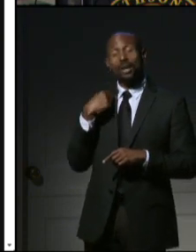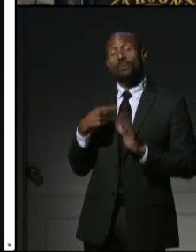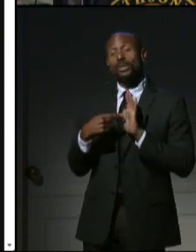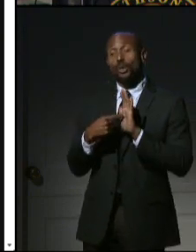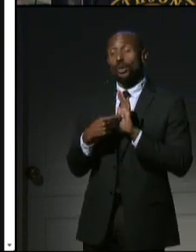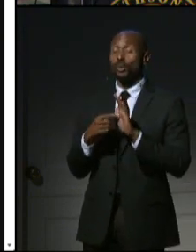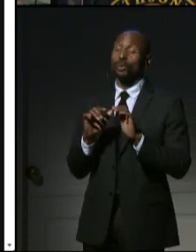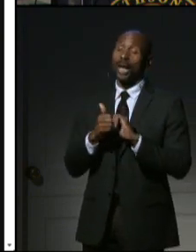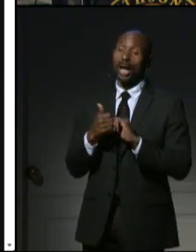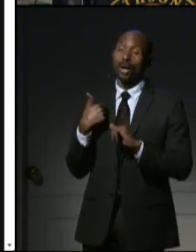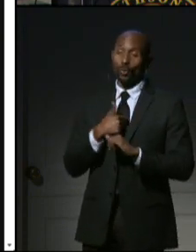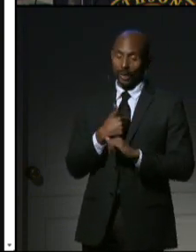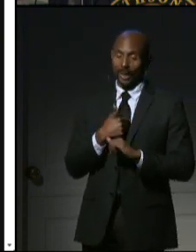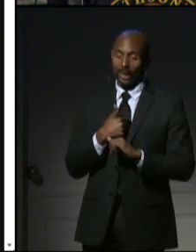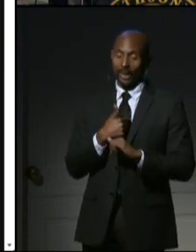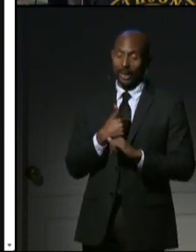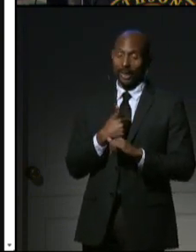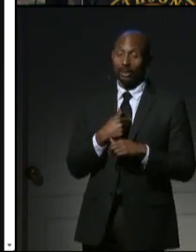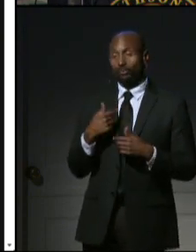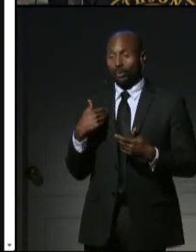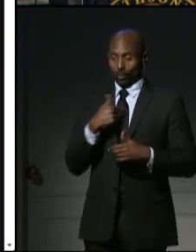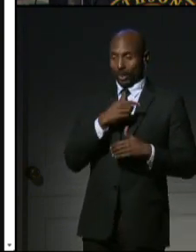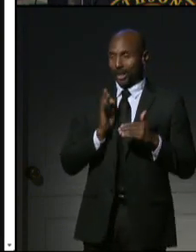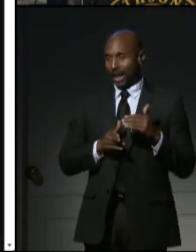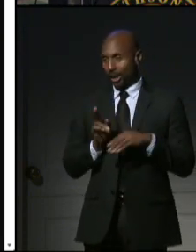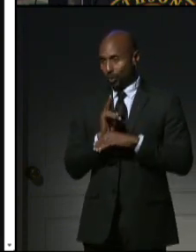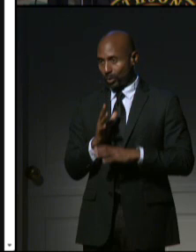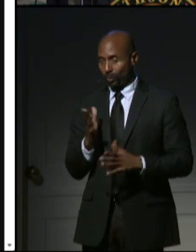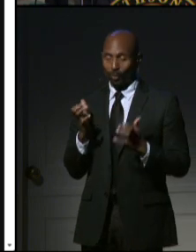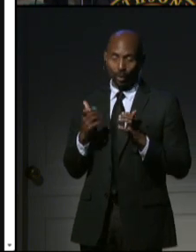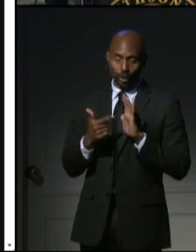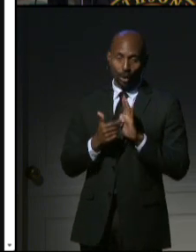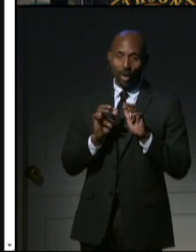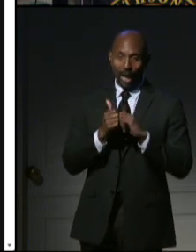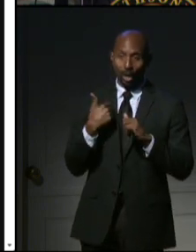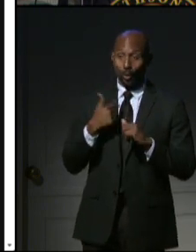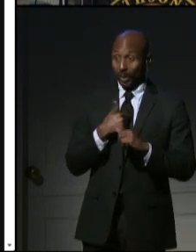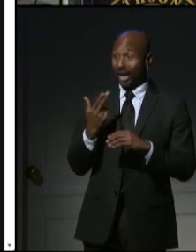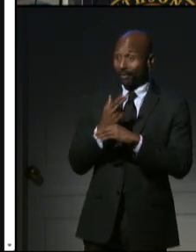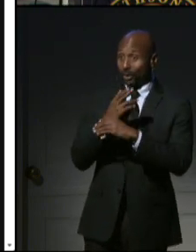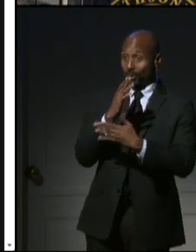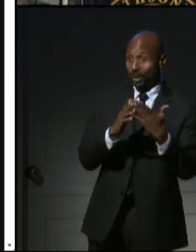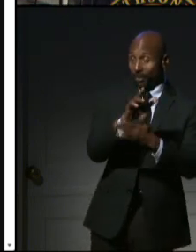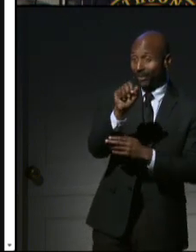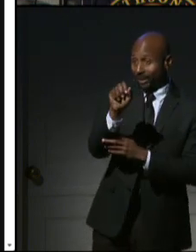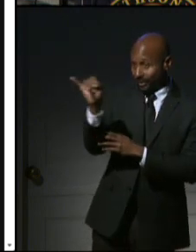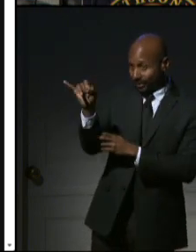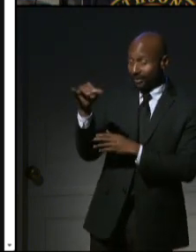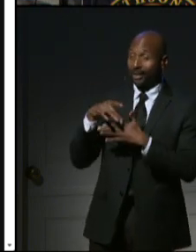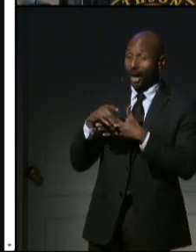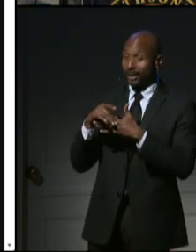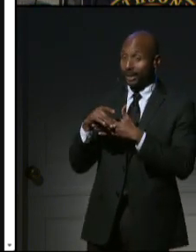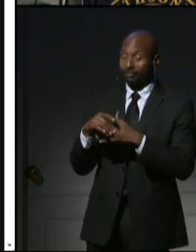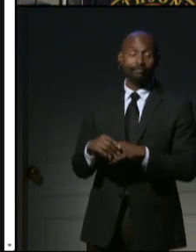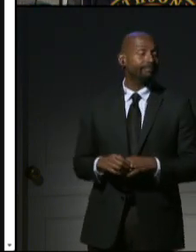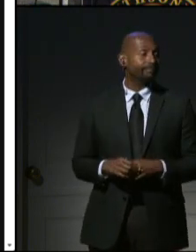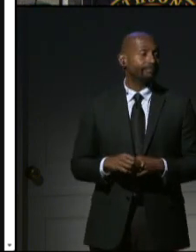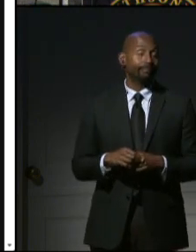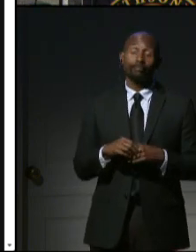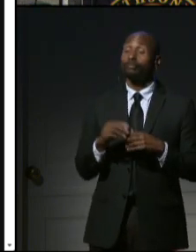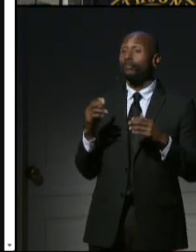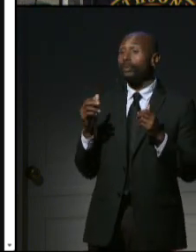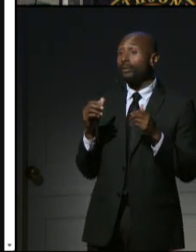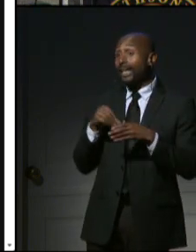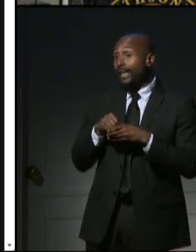we have used, we're the end users, so we'd like to show how we've used some of the Smithsonian content in